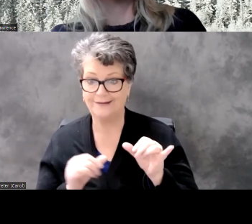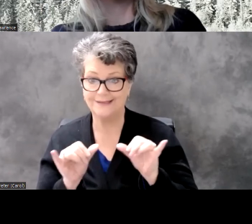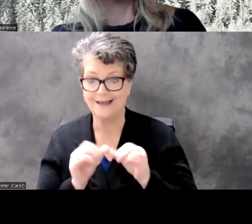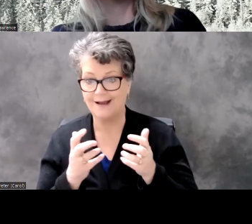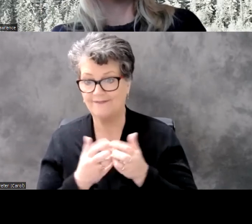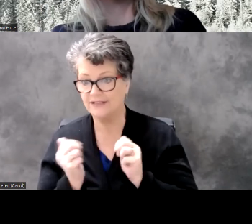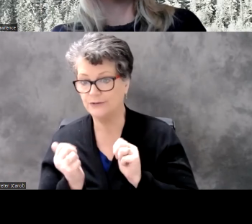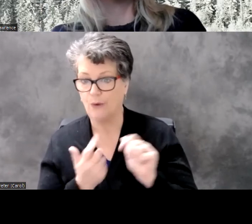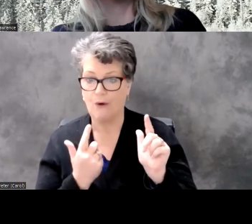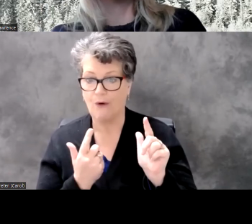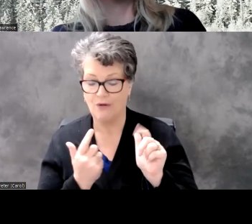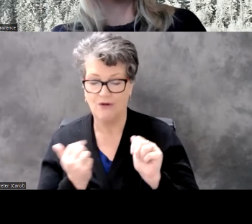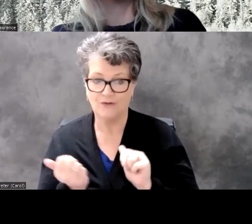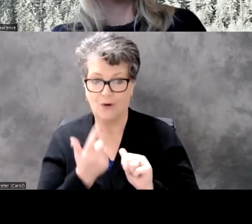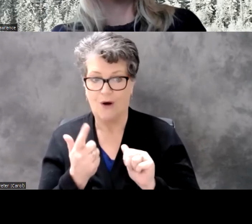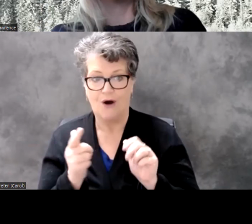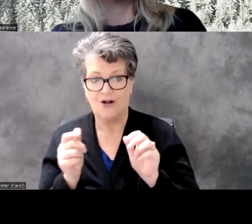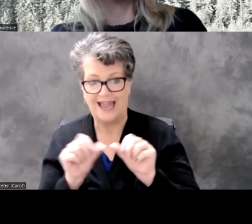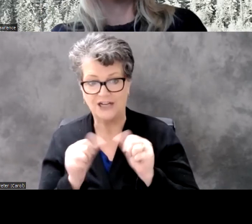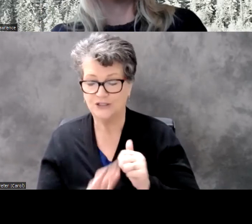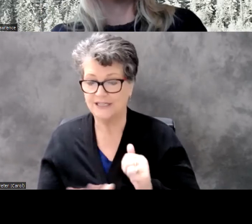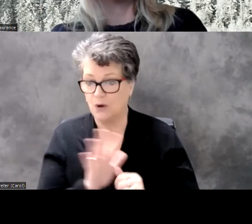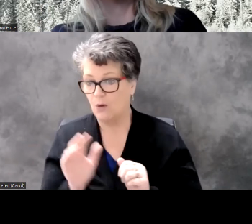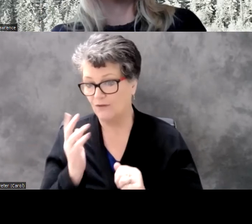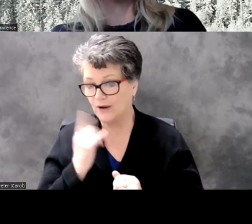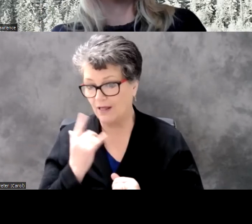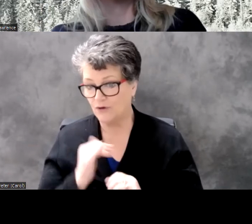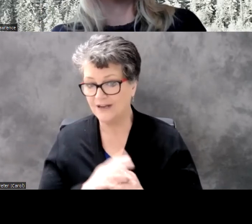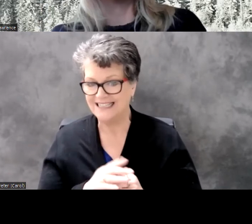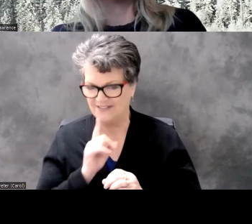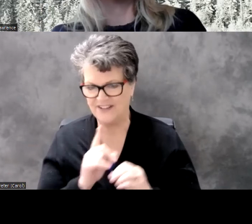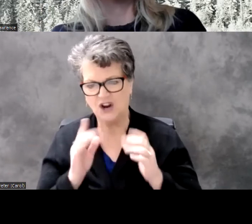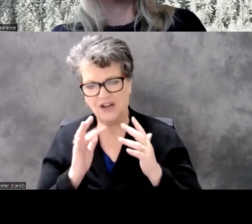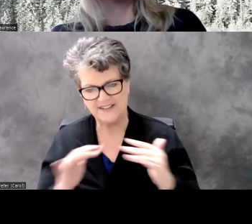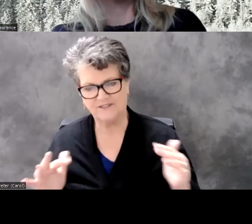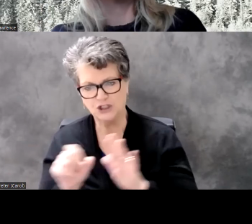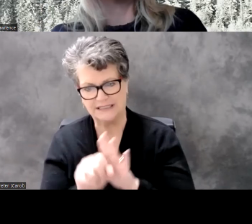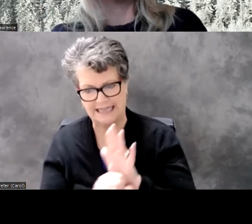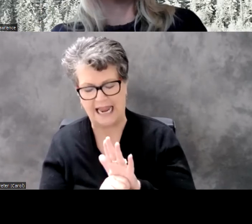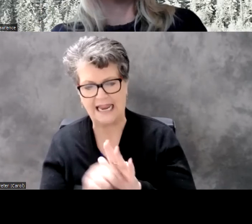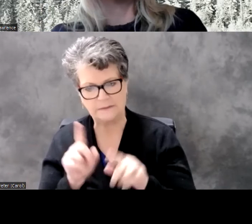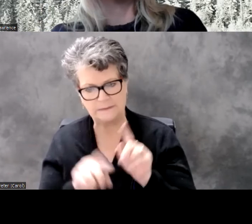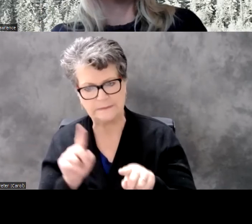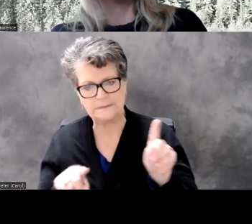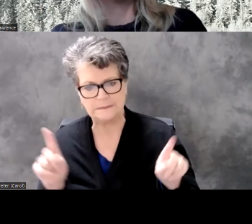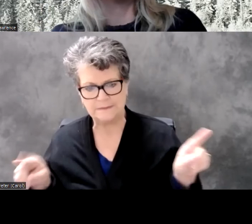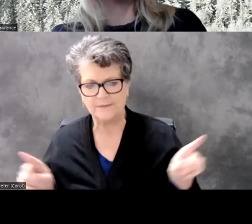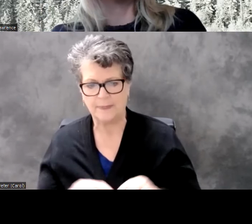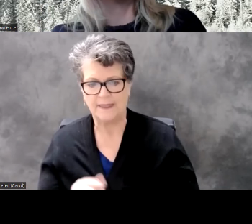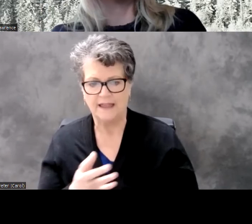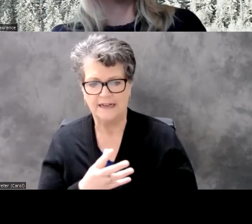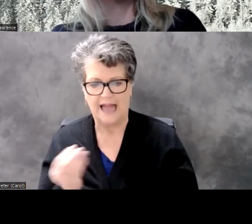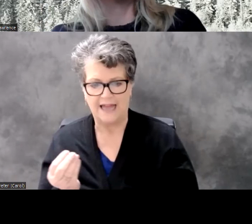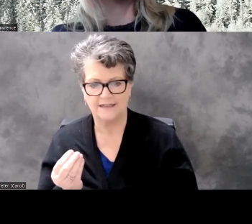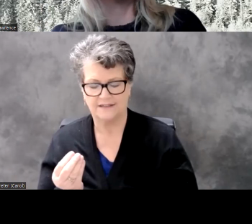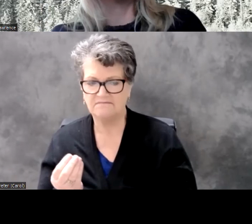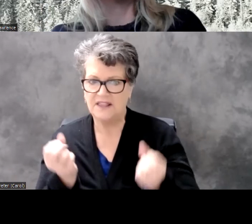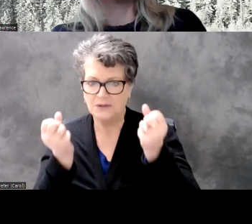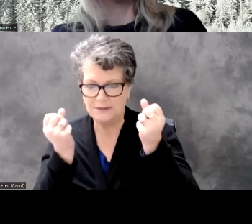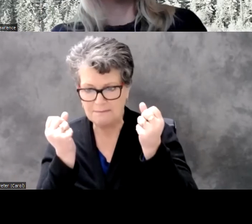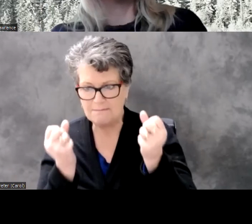all agencies all over California. I think it's a very diverse state, obviously, and there's